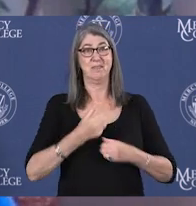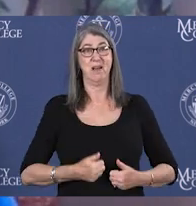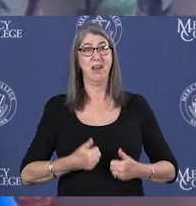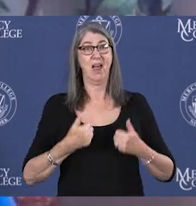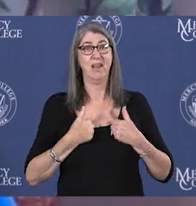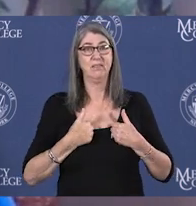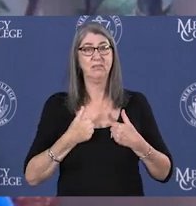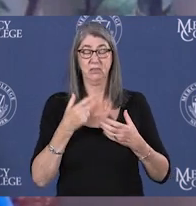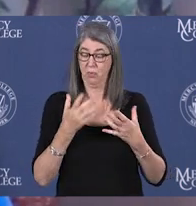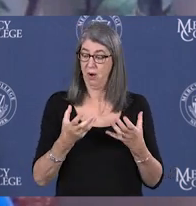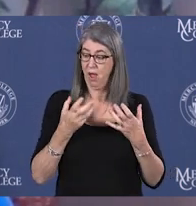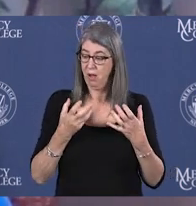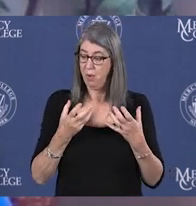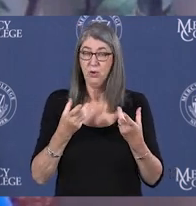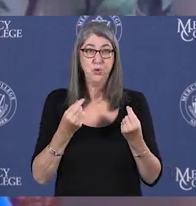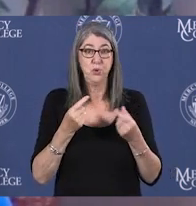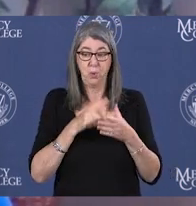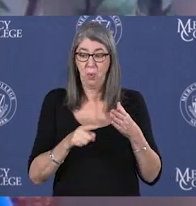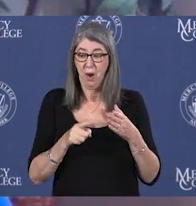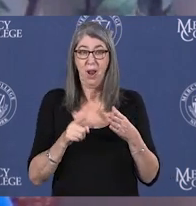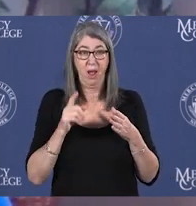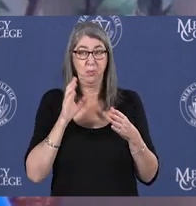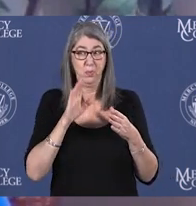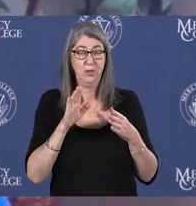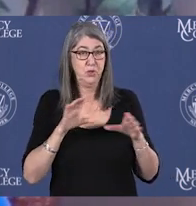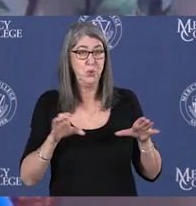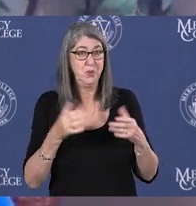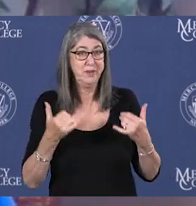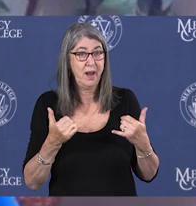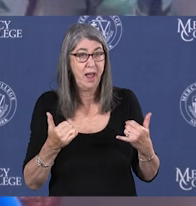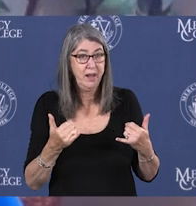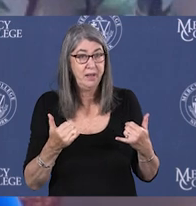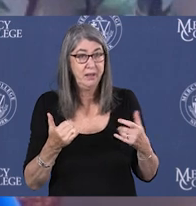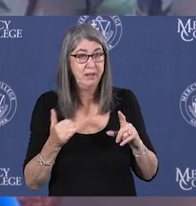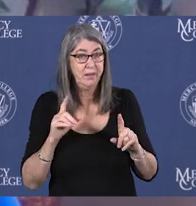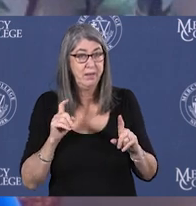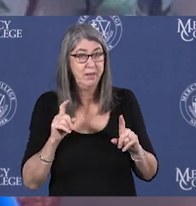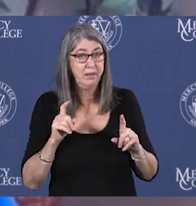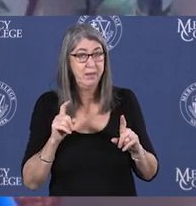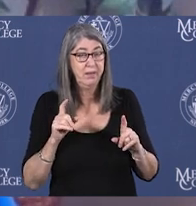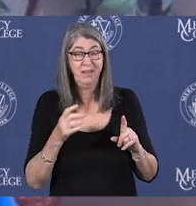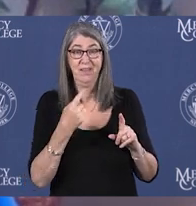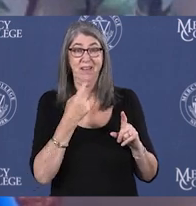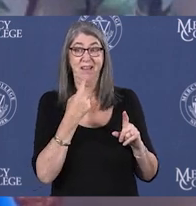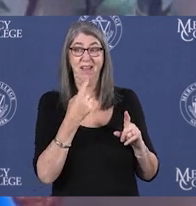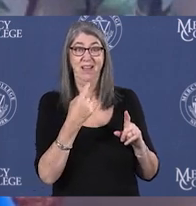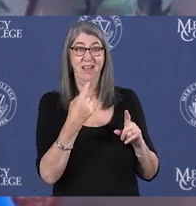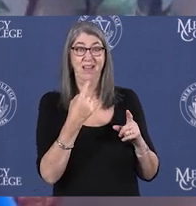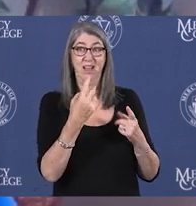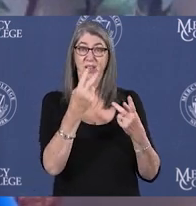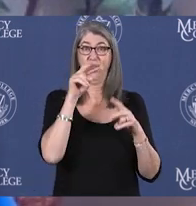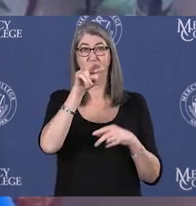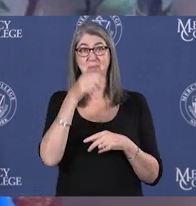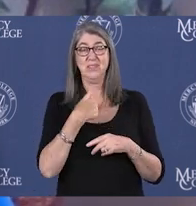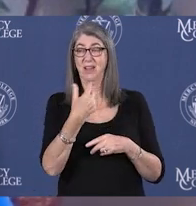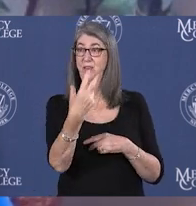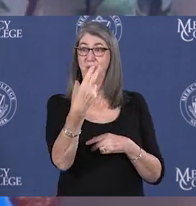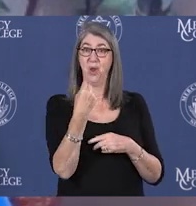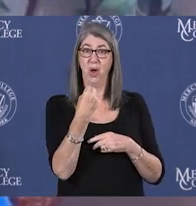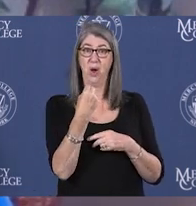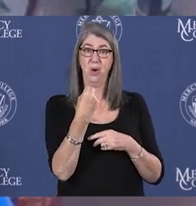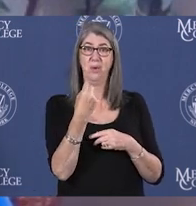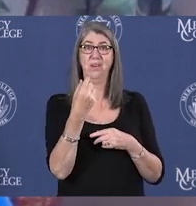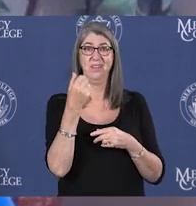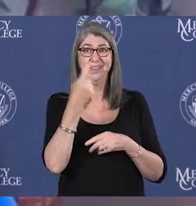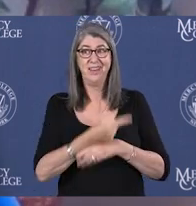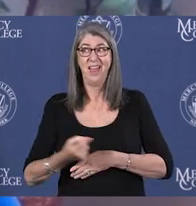life, would I want to do what I'm about to do today?" And whenever the answer has been no for too many days